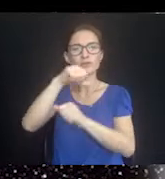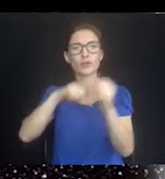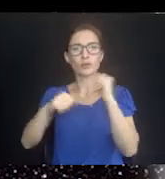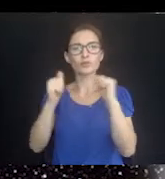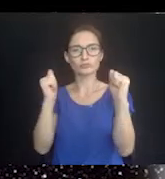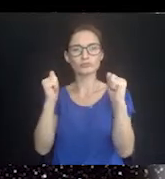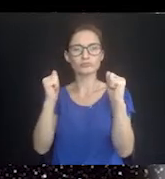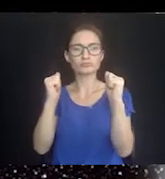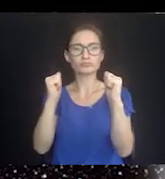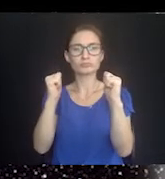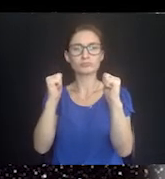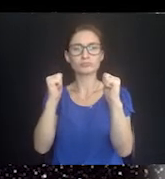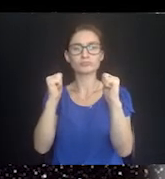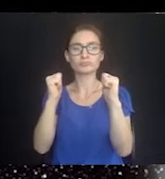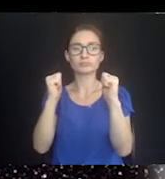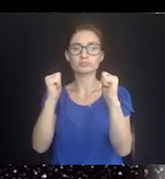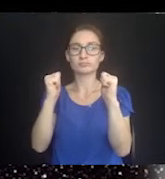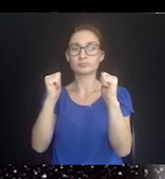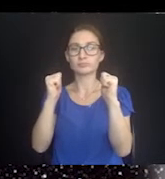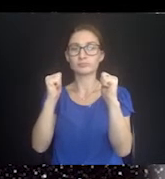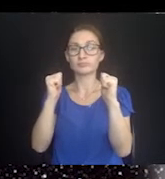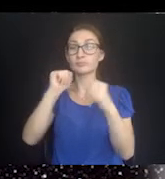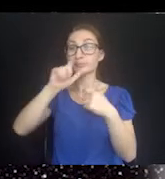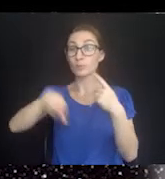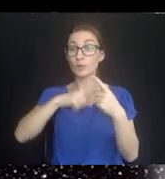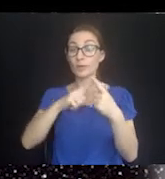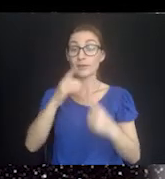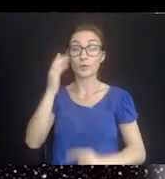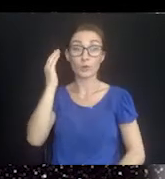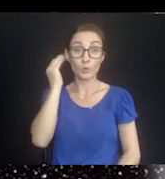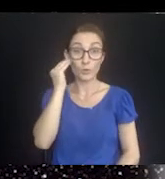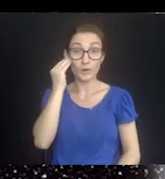those two halves already are aware of each other.